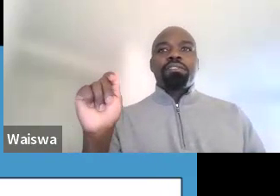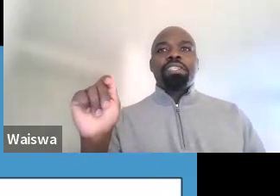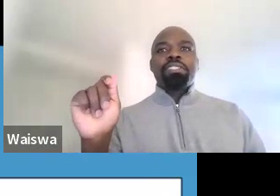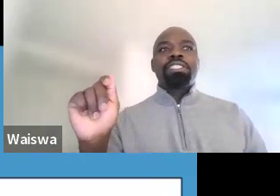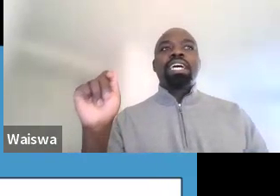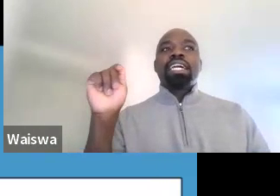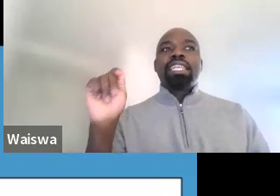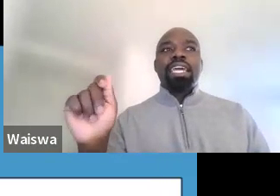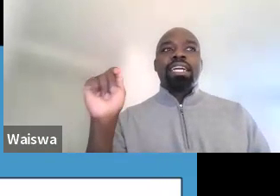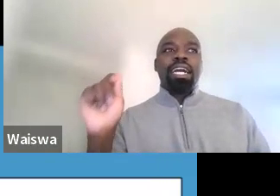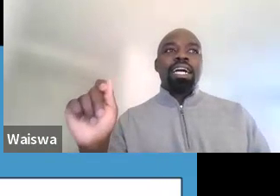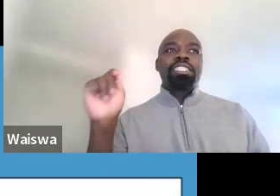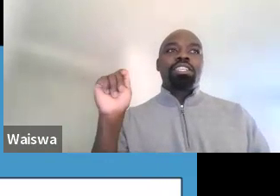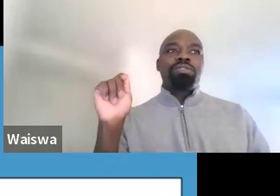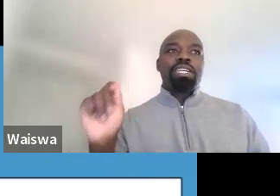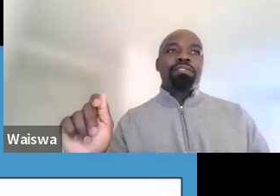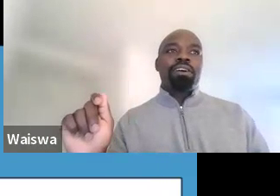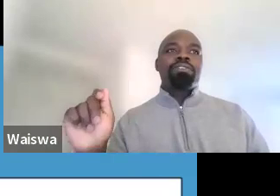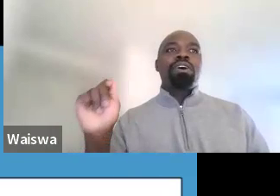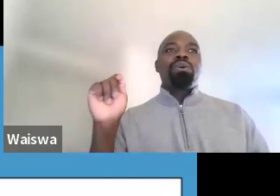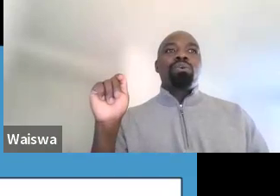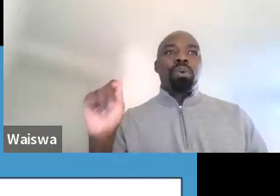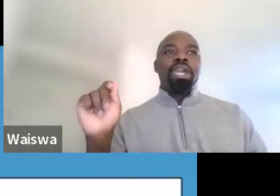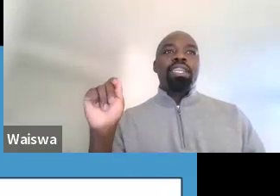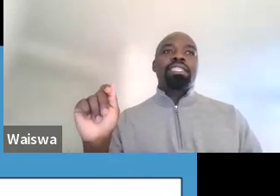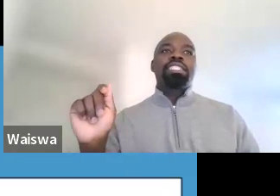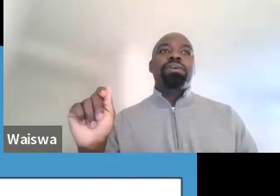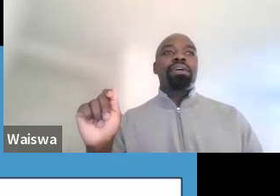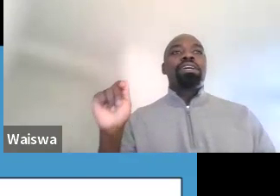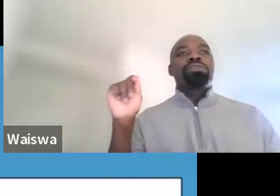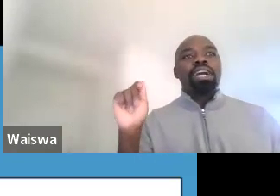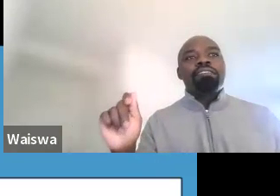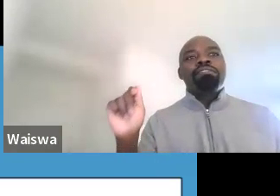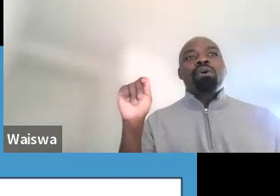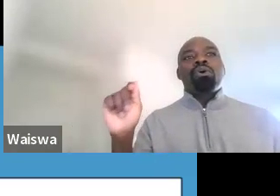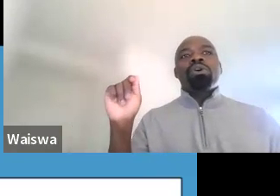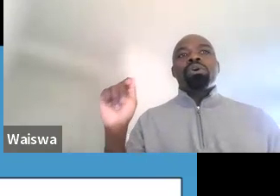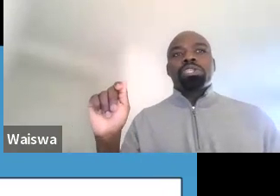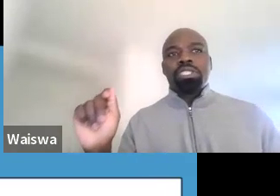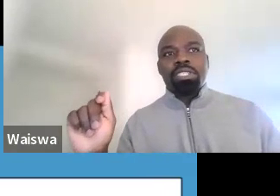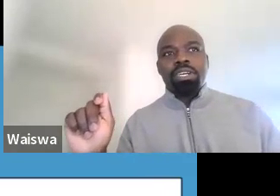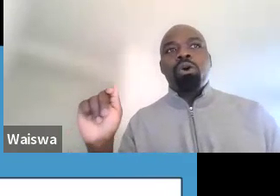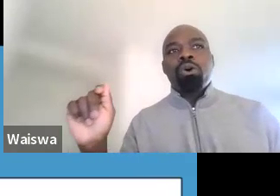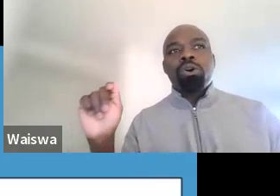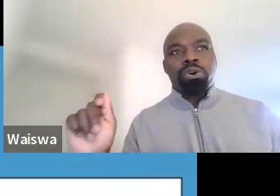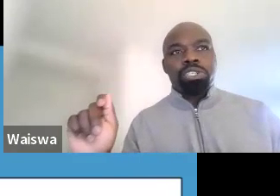protection interventions like cash transfers where necessary to cover all